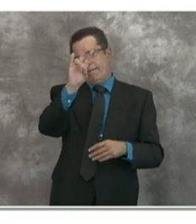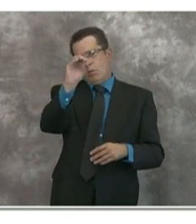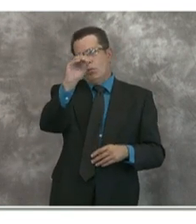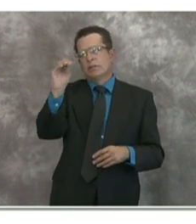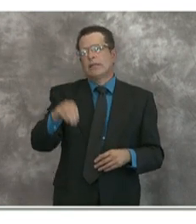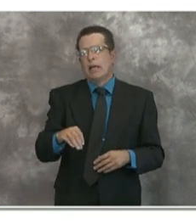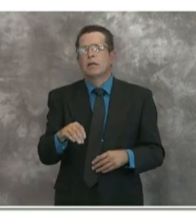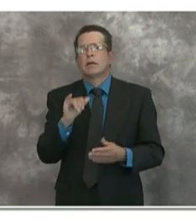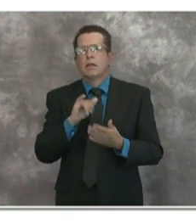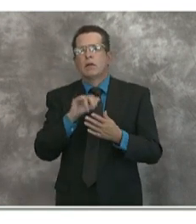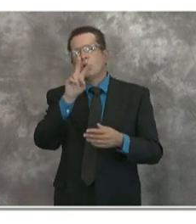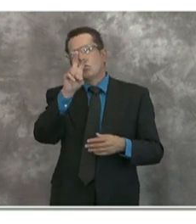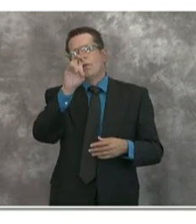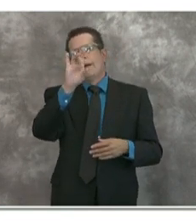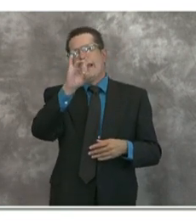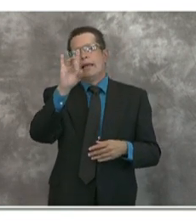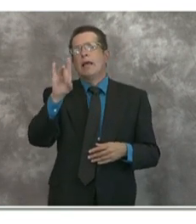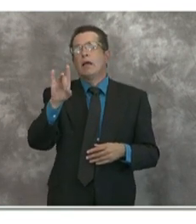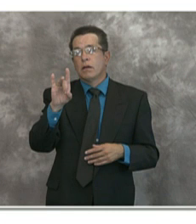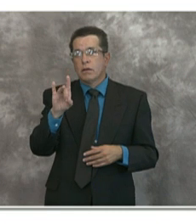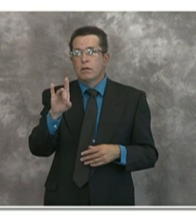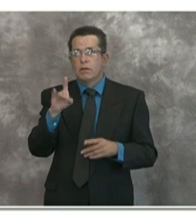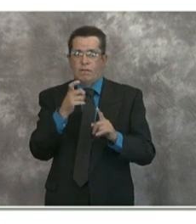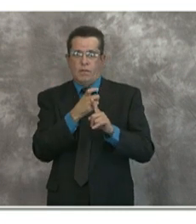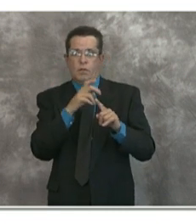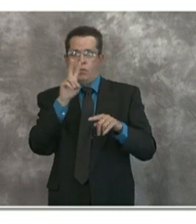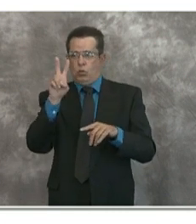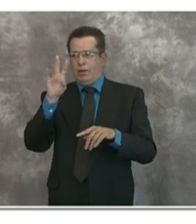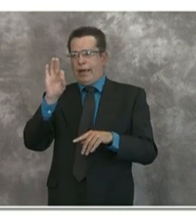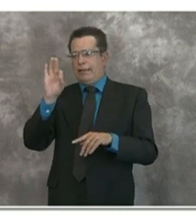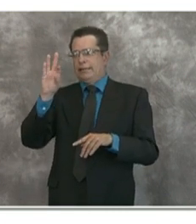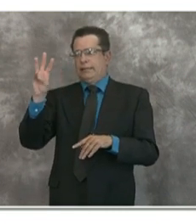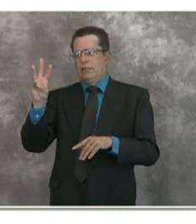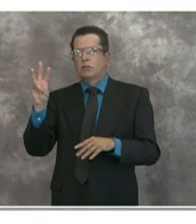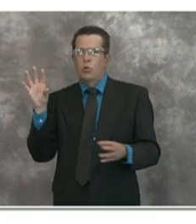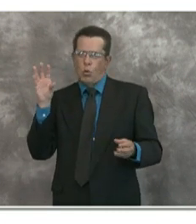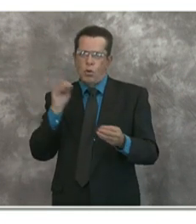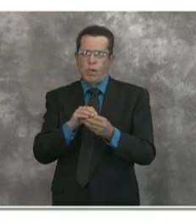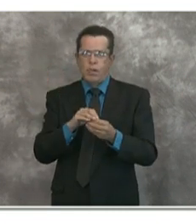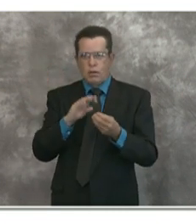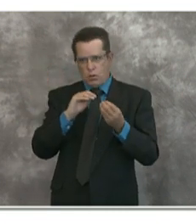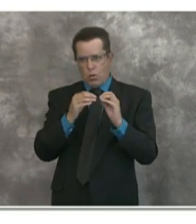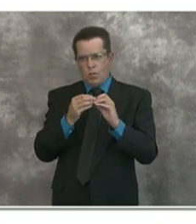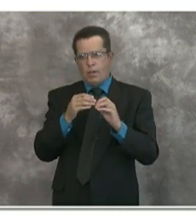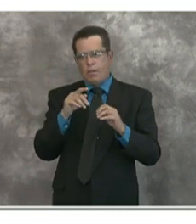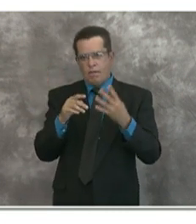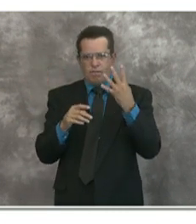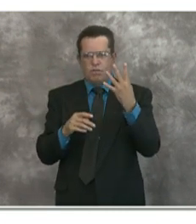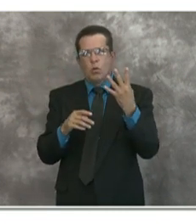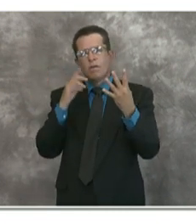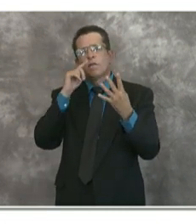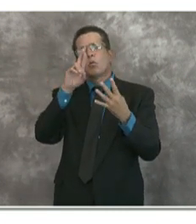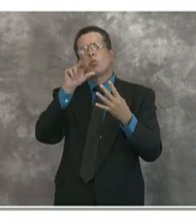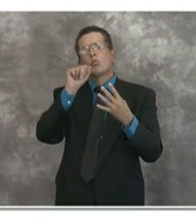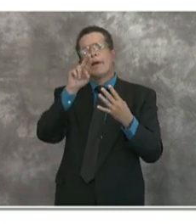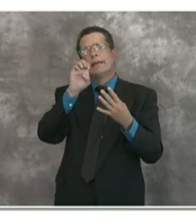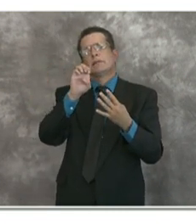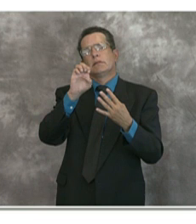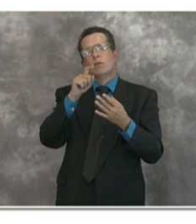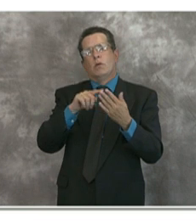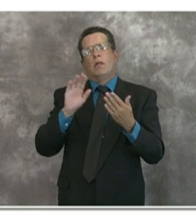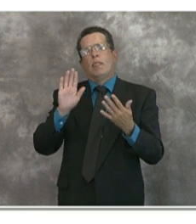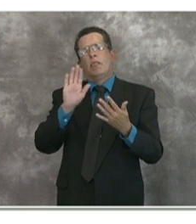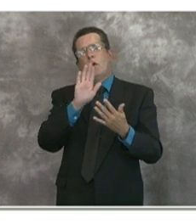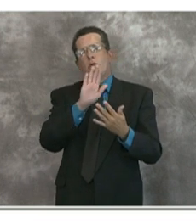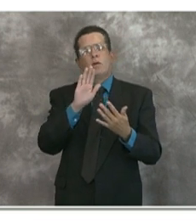which is 288 of the 296 total number of deaths for race and ethnicity, which means we do